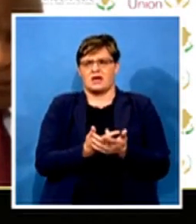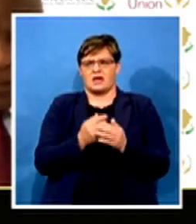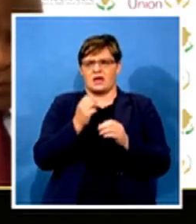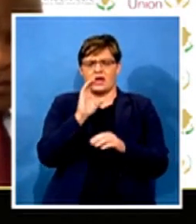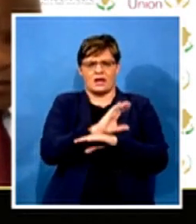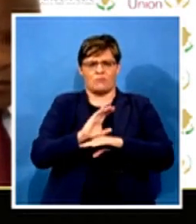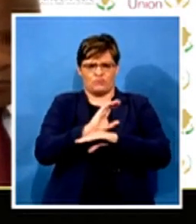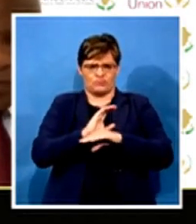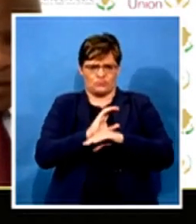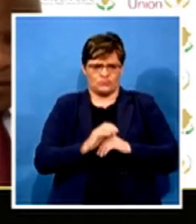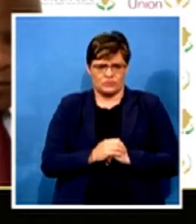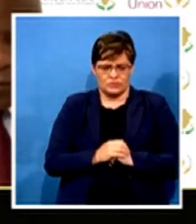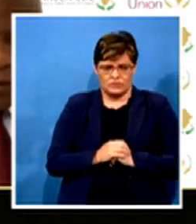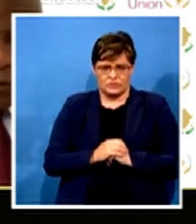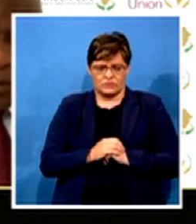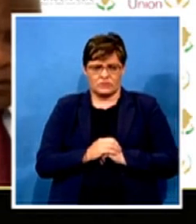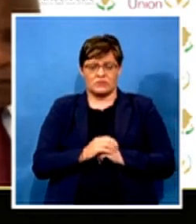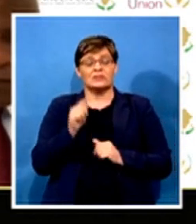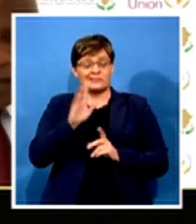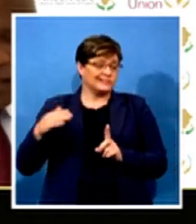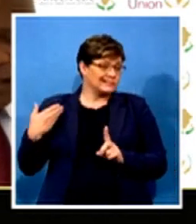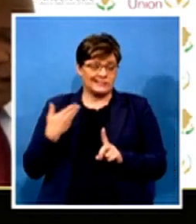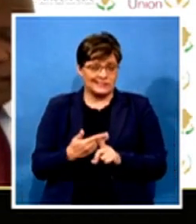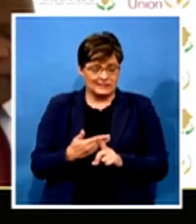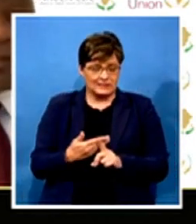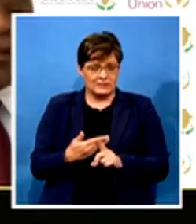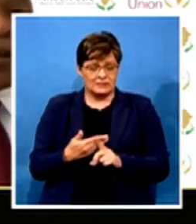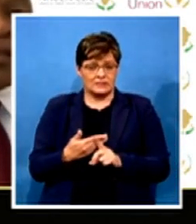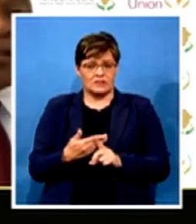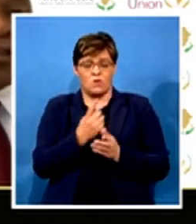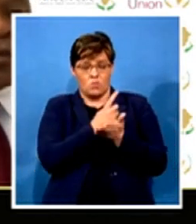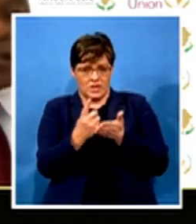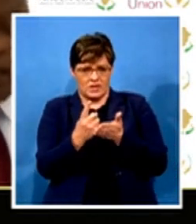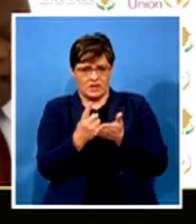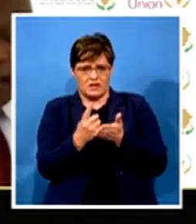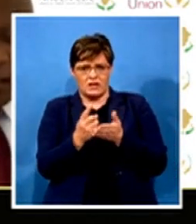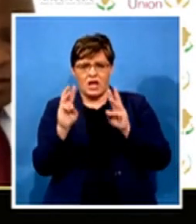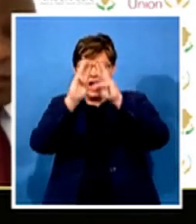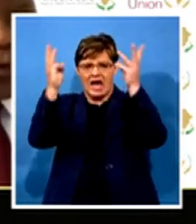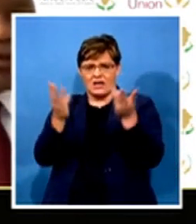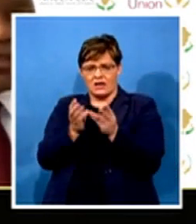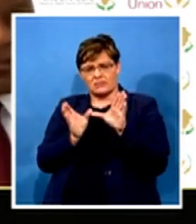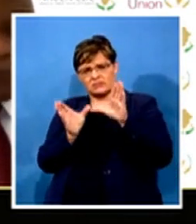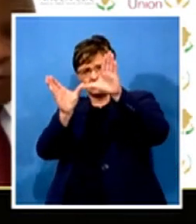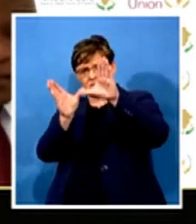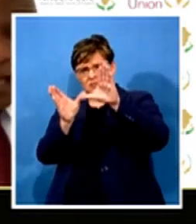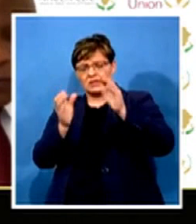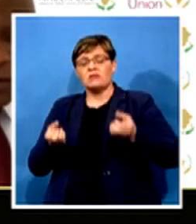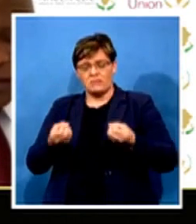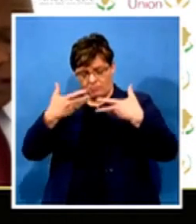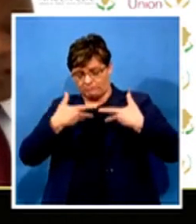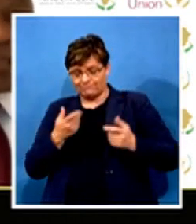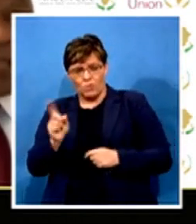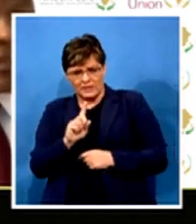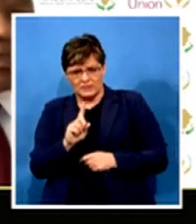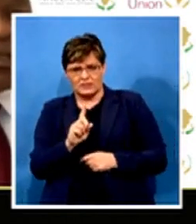This past week, the Global Affairs Canada supplied us with an additional